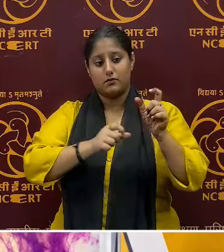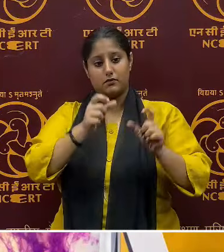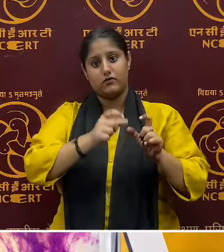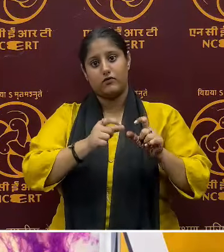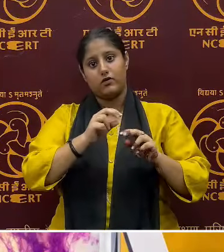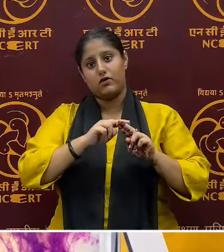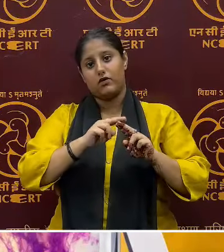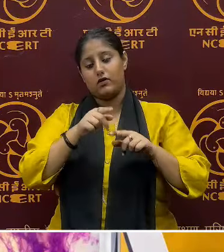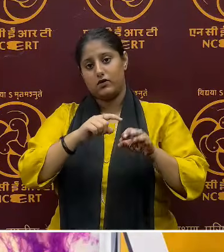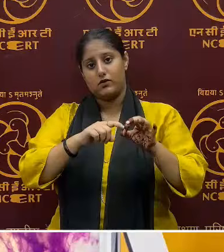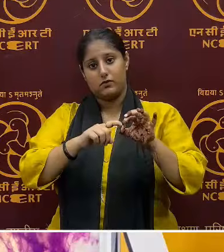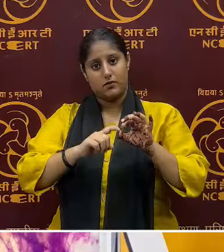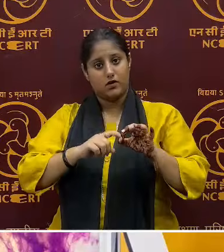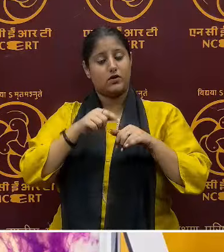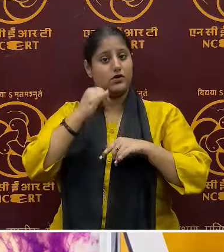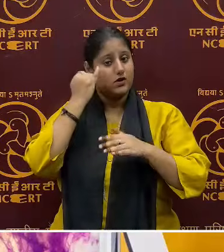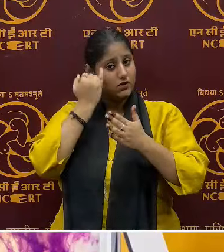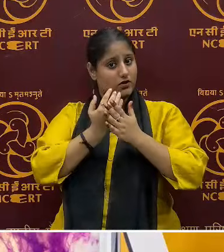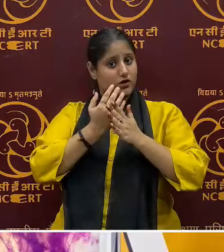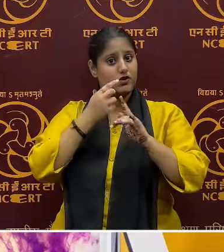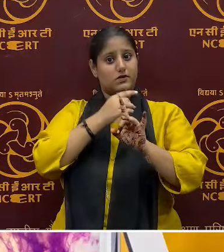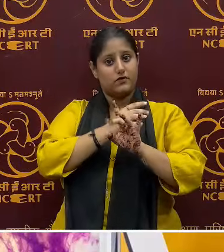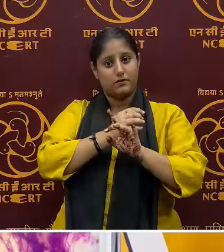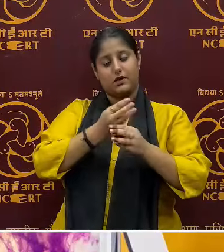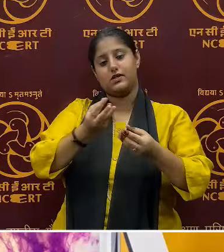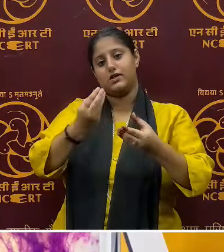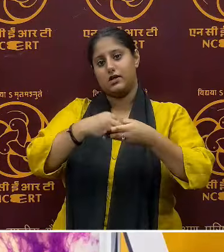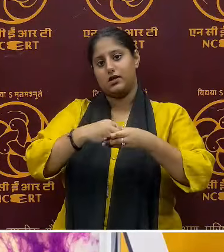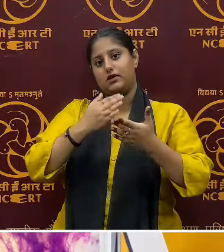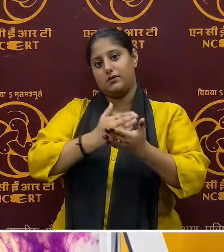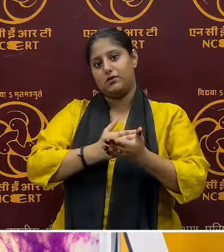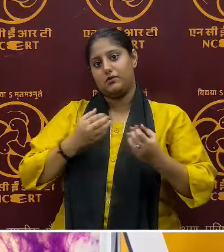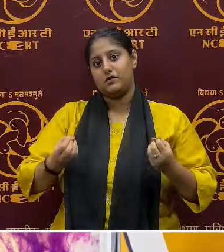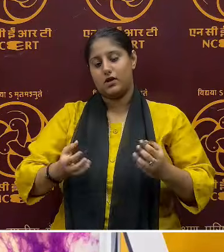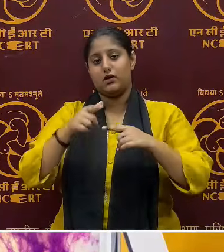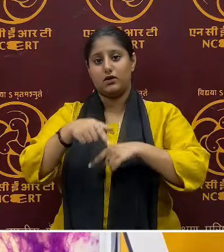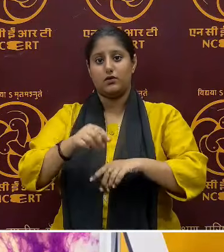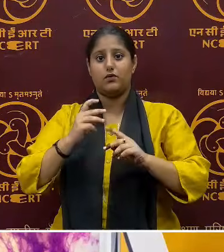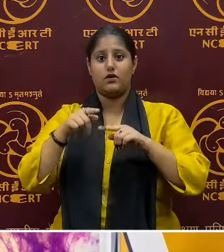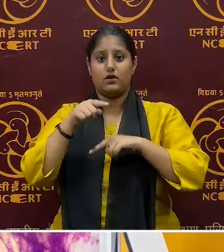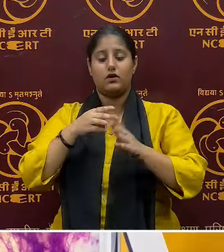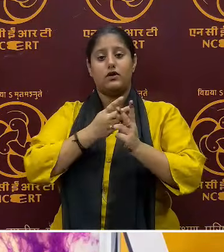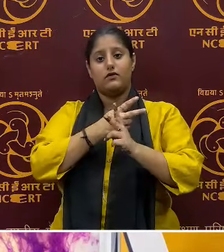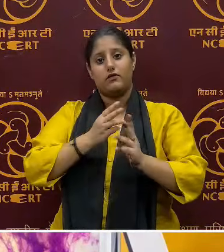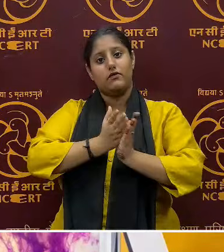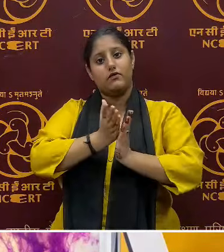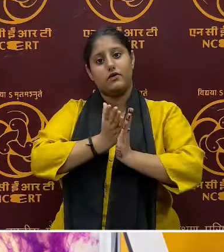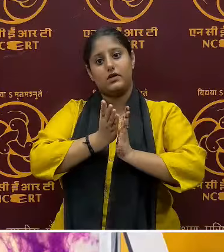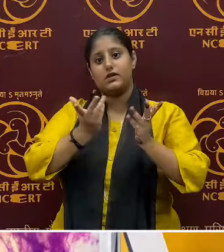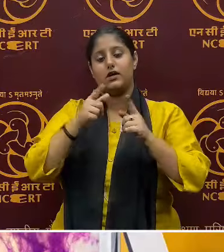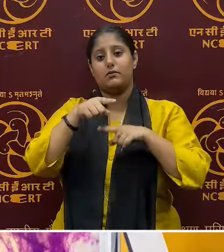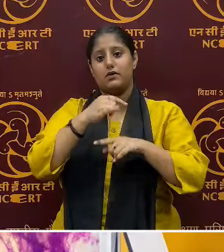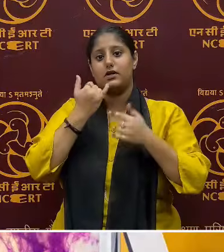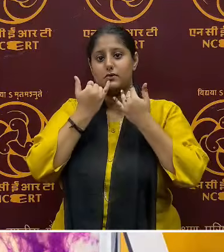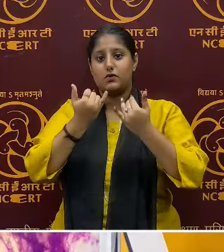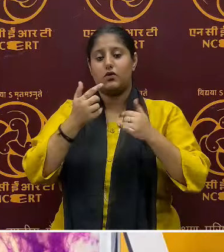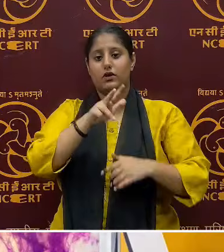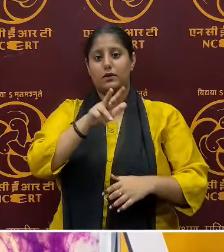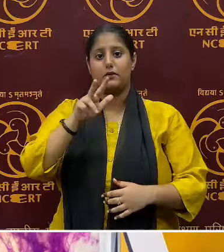through their questions, suggestions and feedback. And there are ways to do that. Please give us a call on